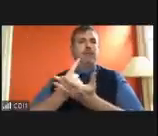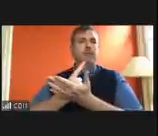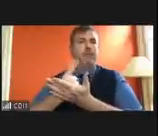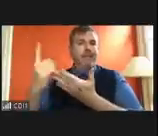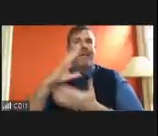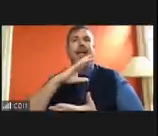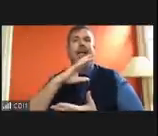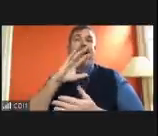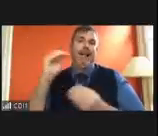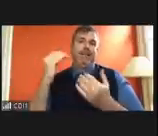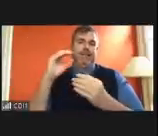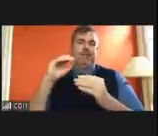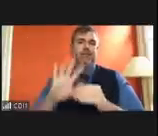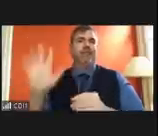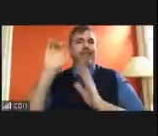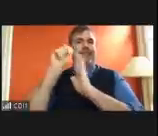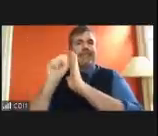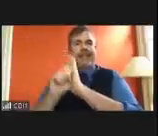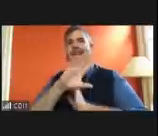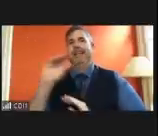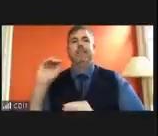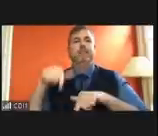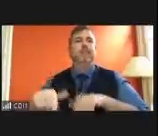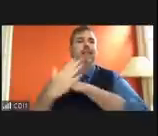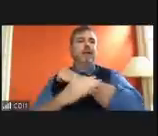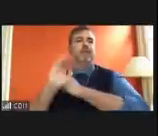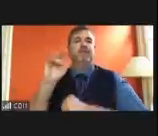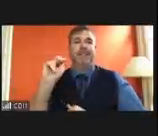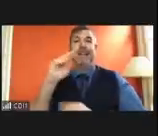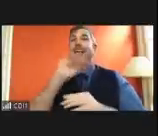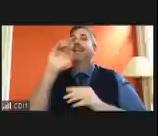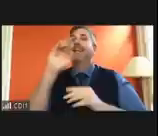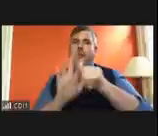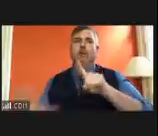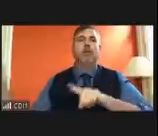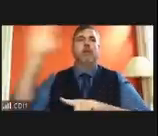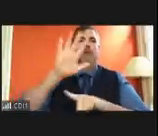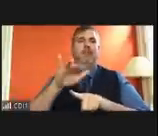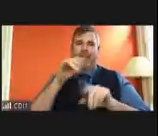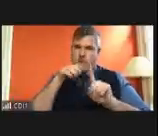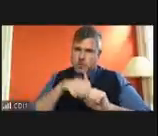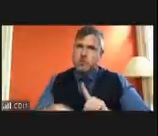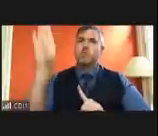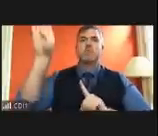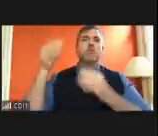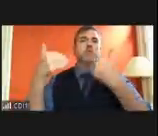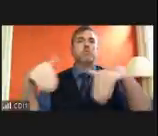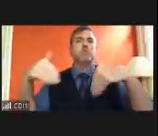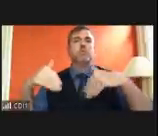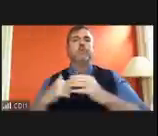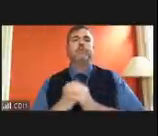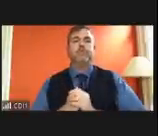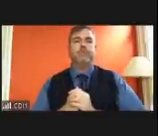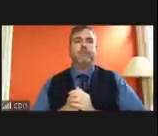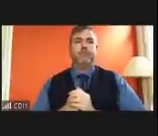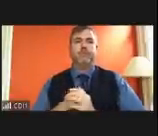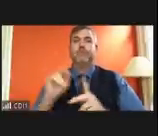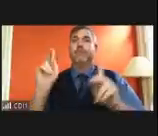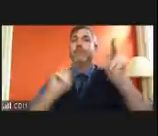And nationally, it's COVID-19 is surging. Our hospitalizations are elevated, but have been